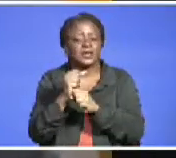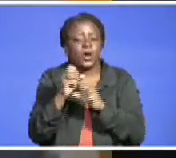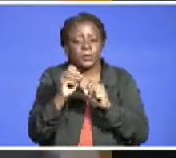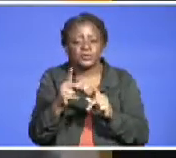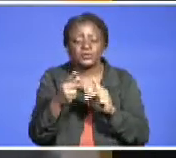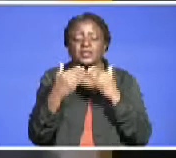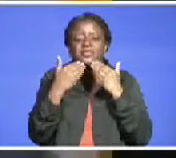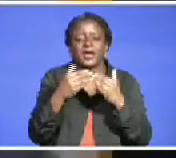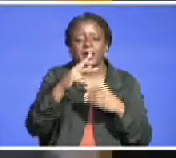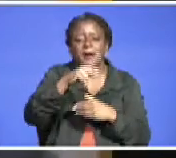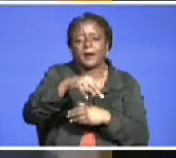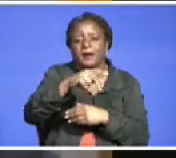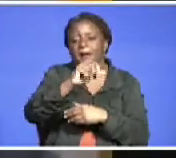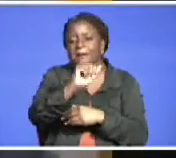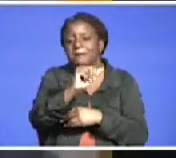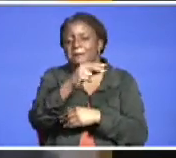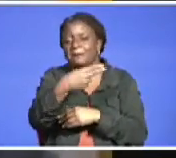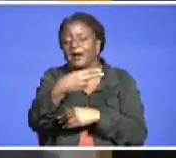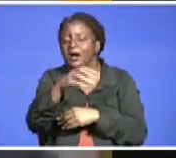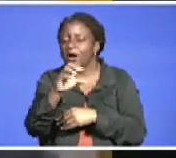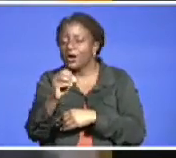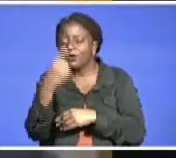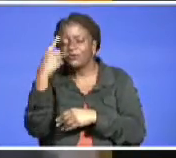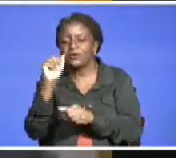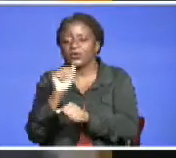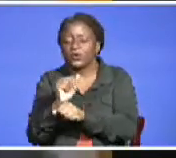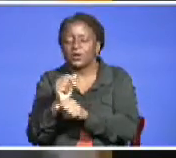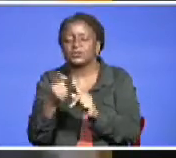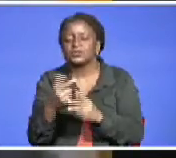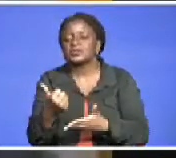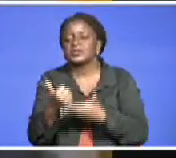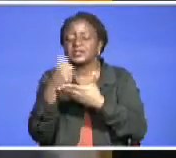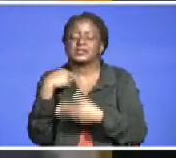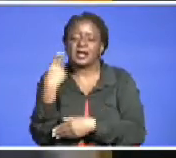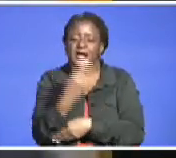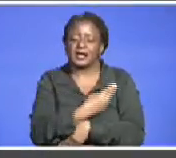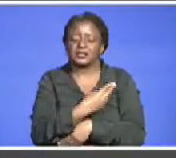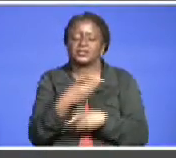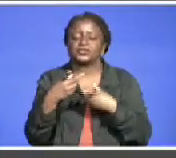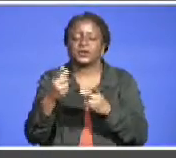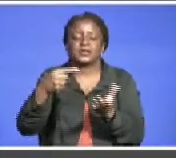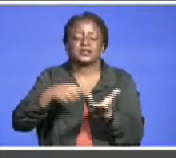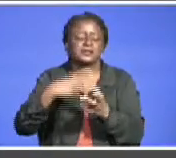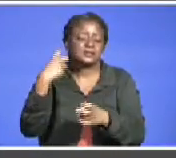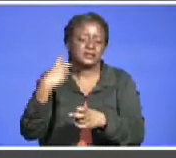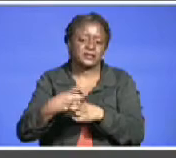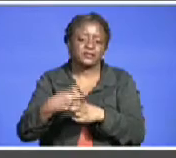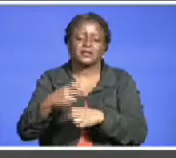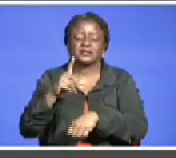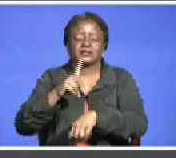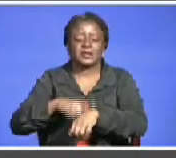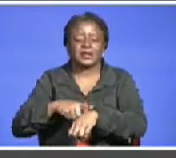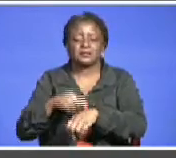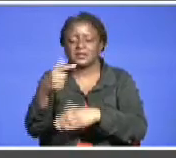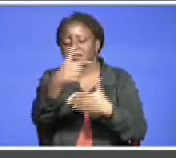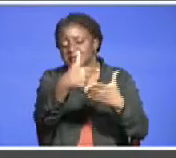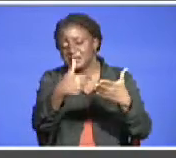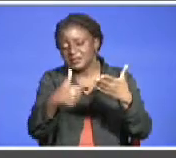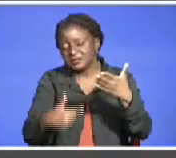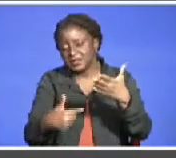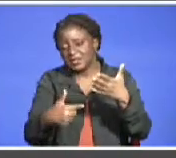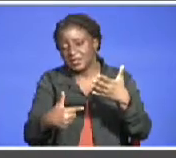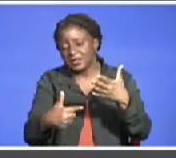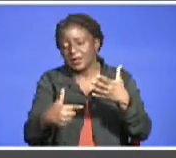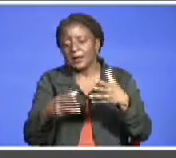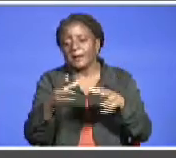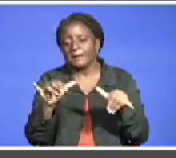PAHO for the work it has done in assisting us during this difficult time. The Foreign Affairs Minister detailed measures implemented by